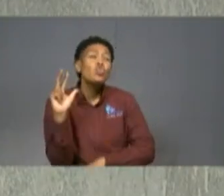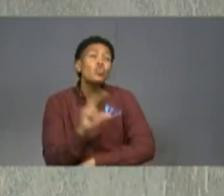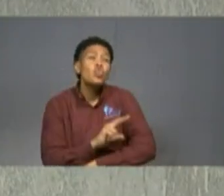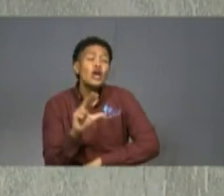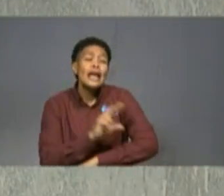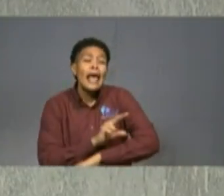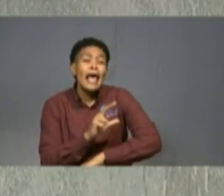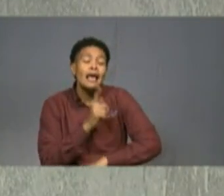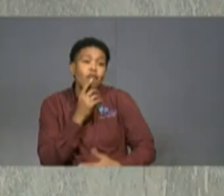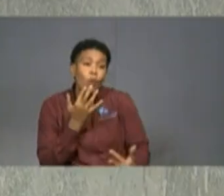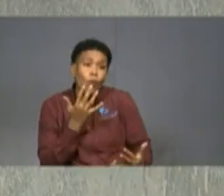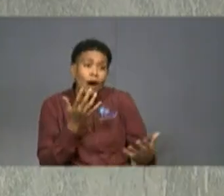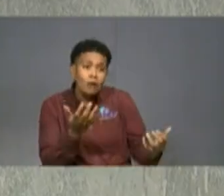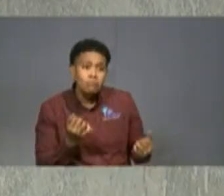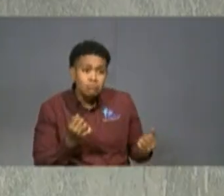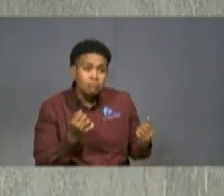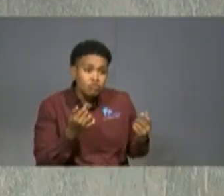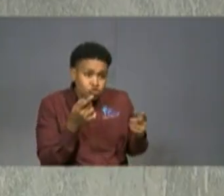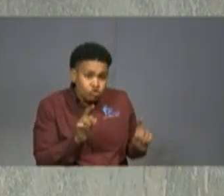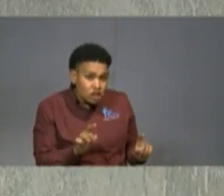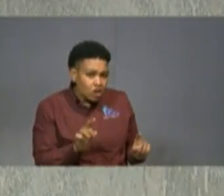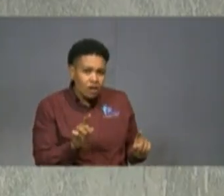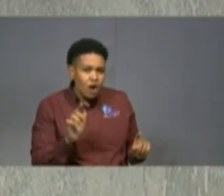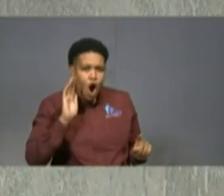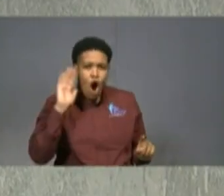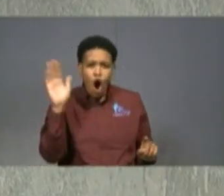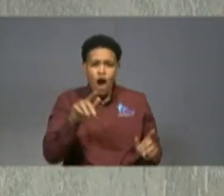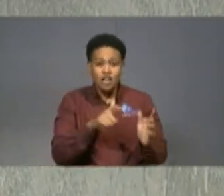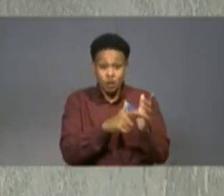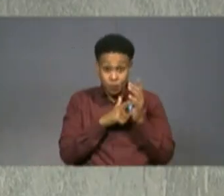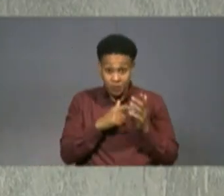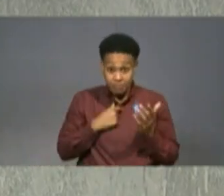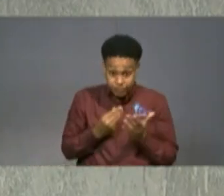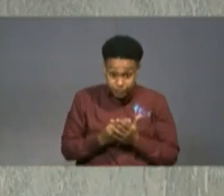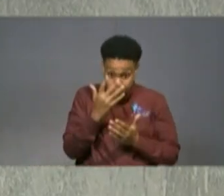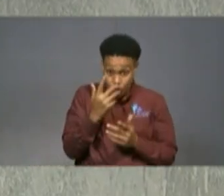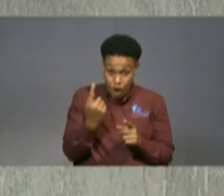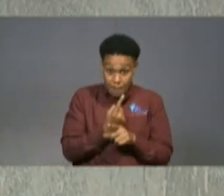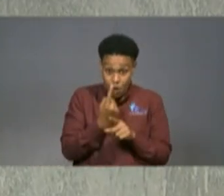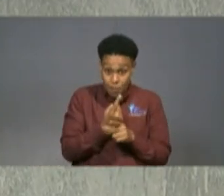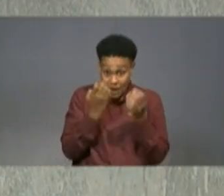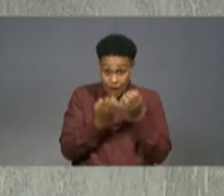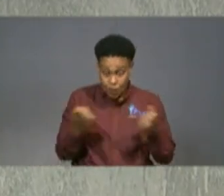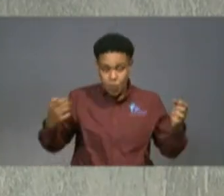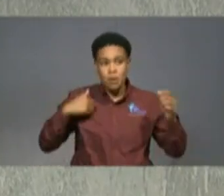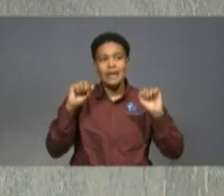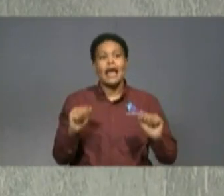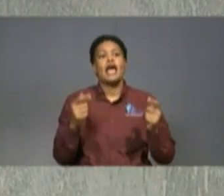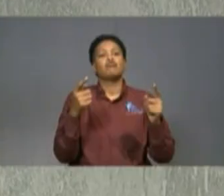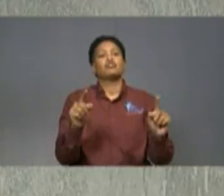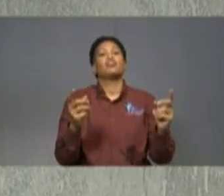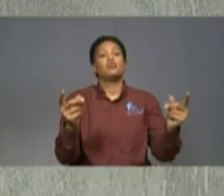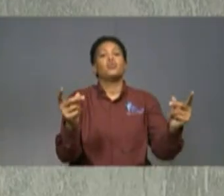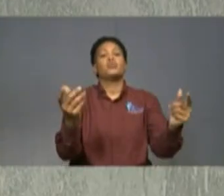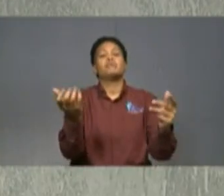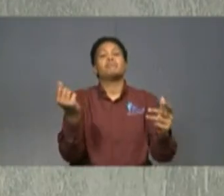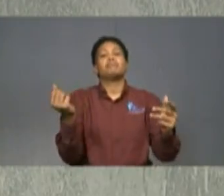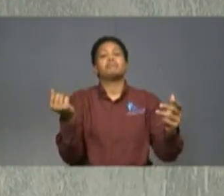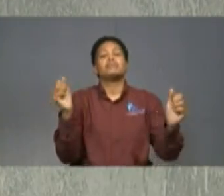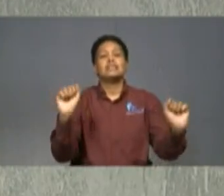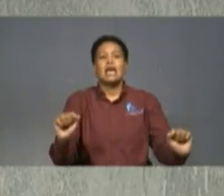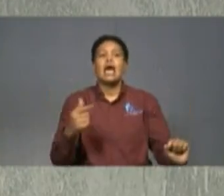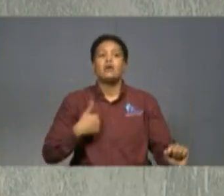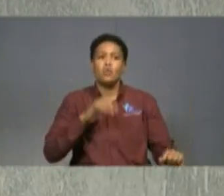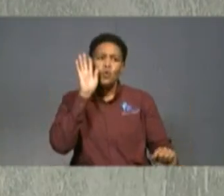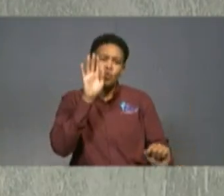get your results done. All it requires is for us to purchase the appropriate equipment so we can get the results done in a shorter time. We will